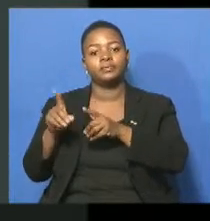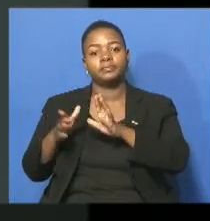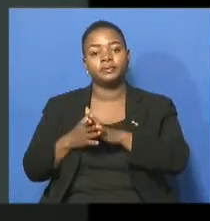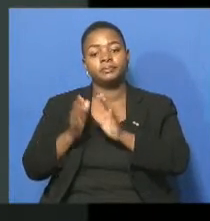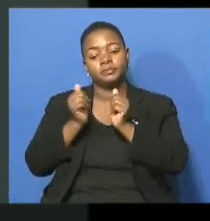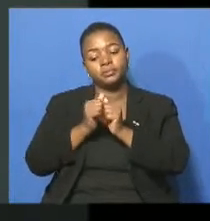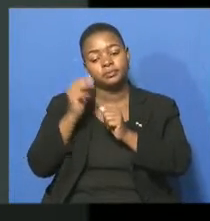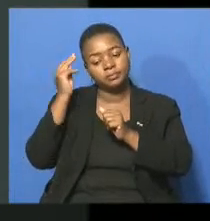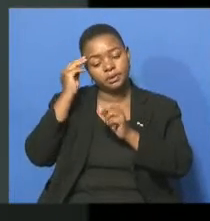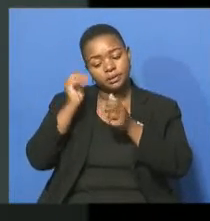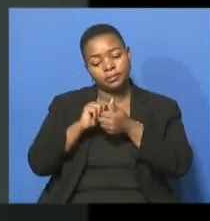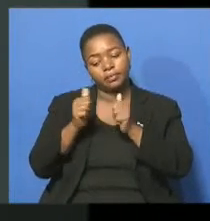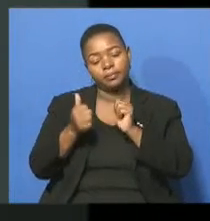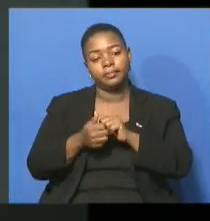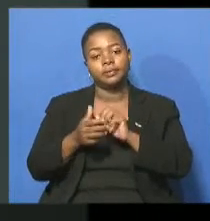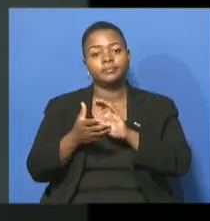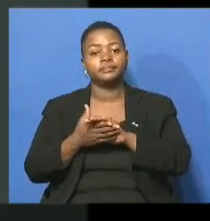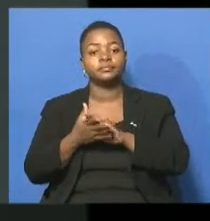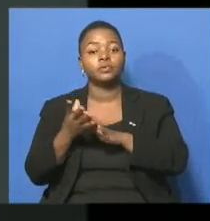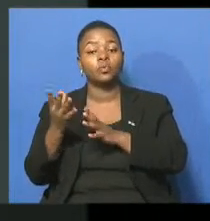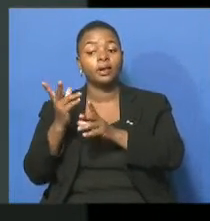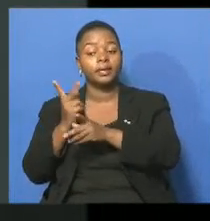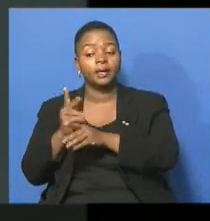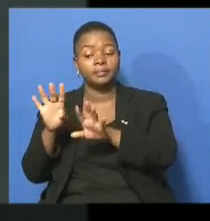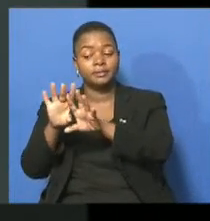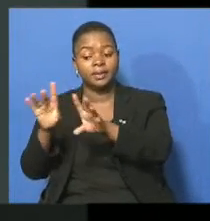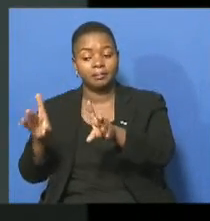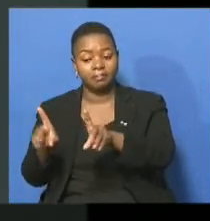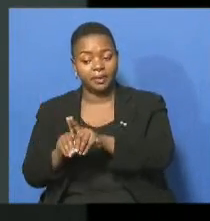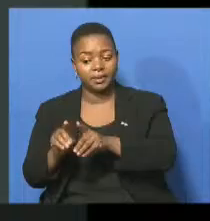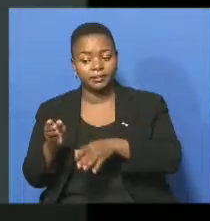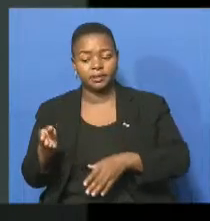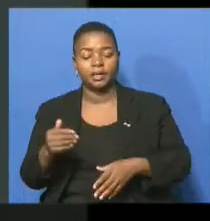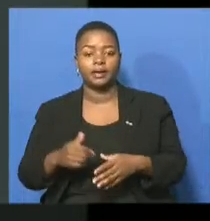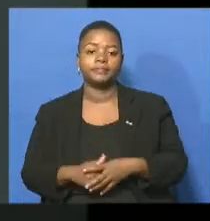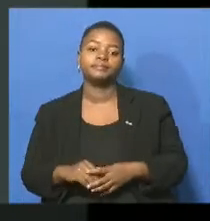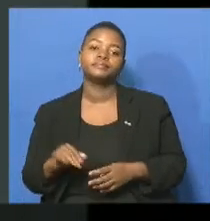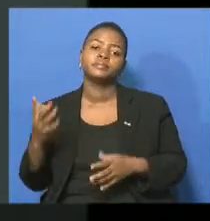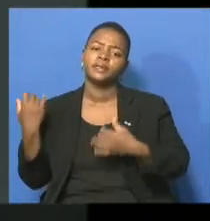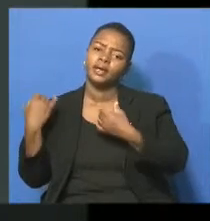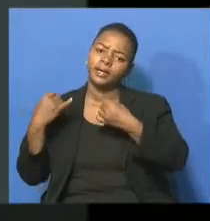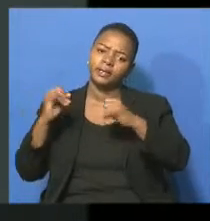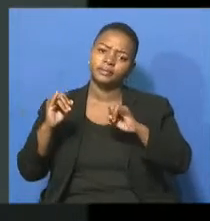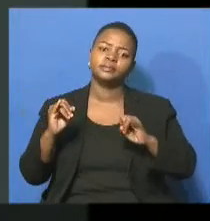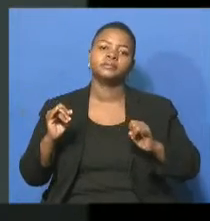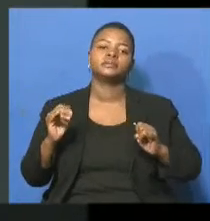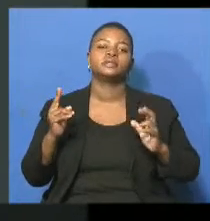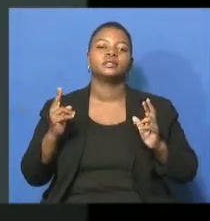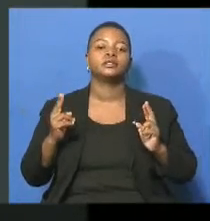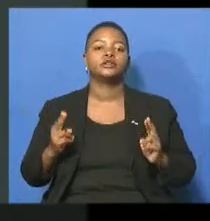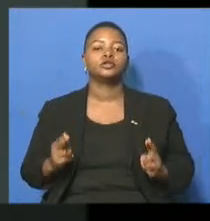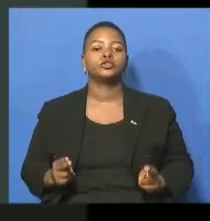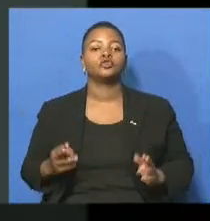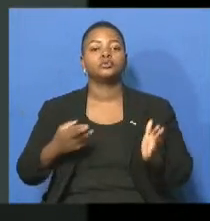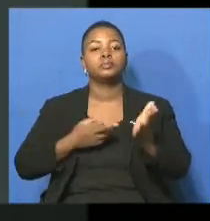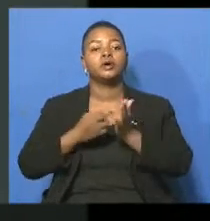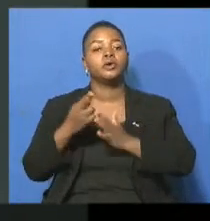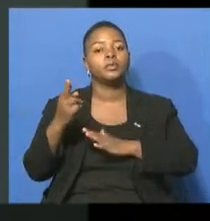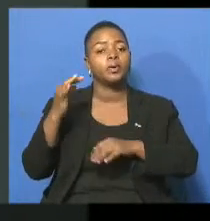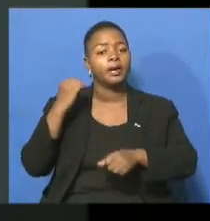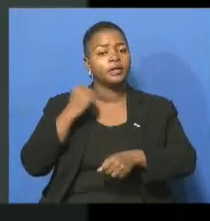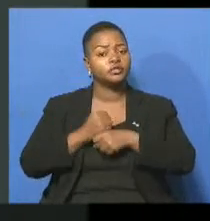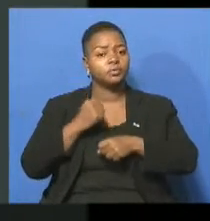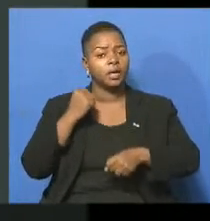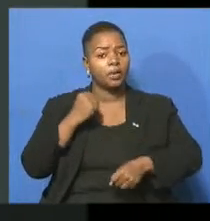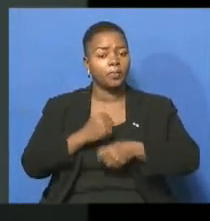with mental illness in asylums until the times when the human rights movement became strong,